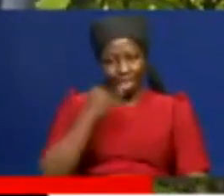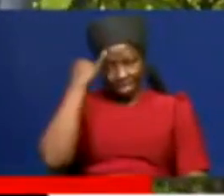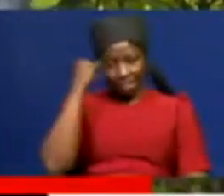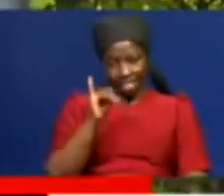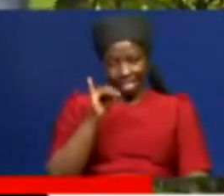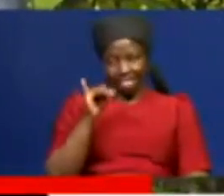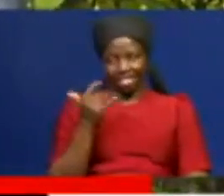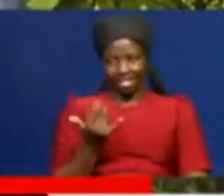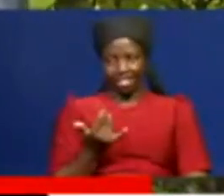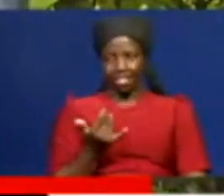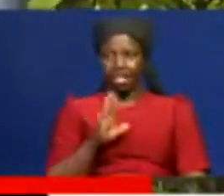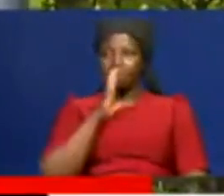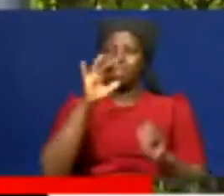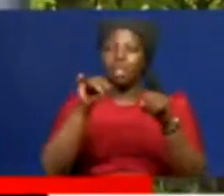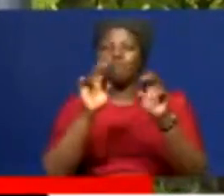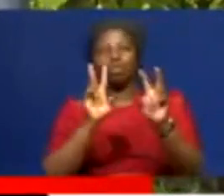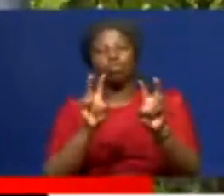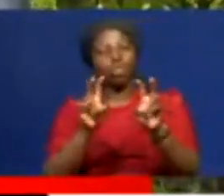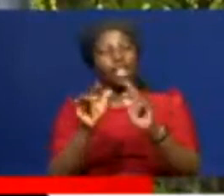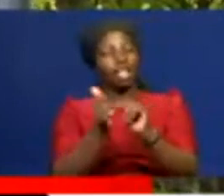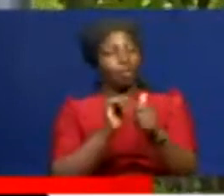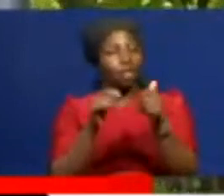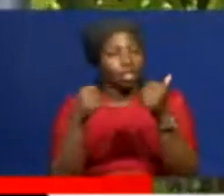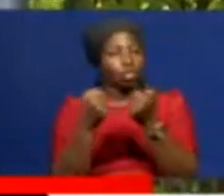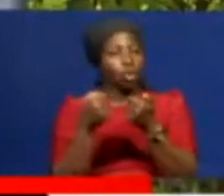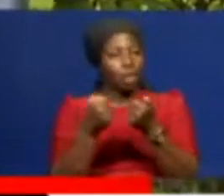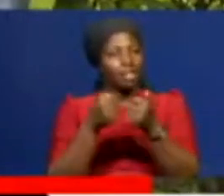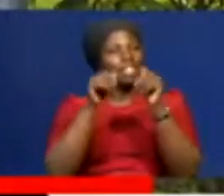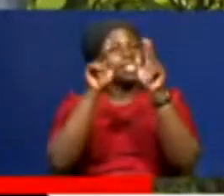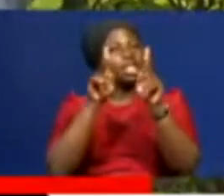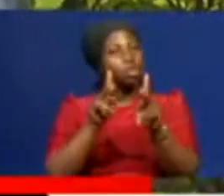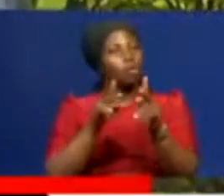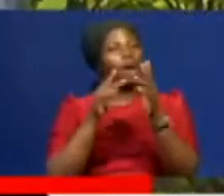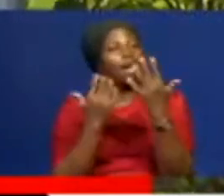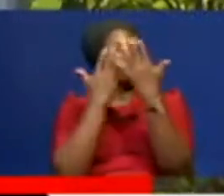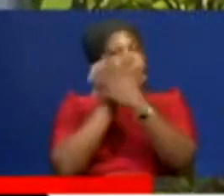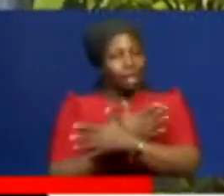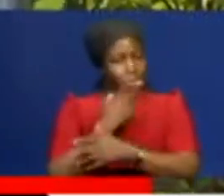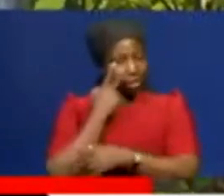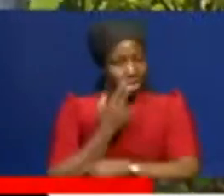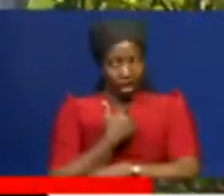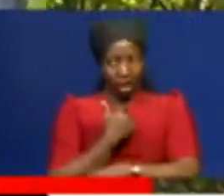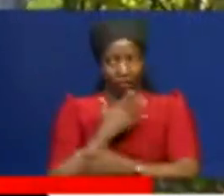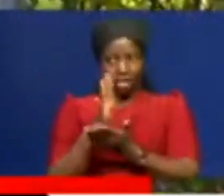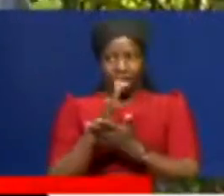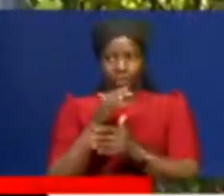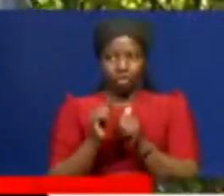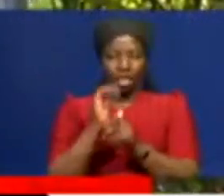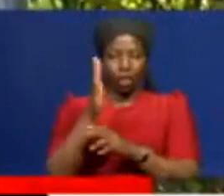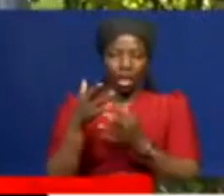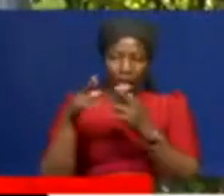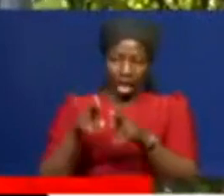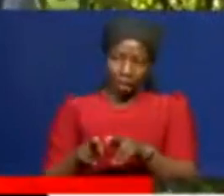picture, being able to watch a sports tournament in Kisumu at night. You see, you mentioned that there is a match that's going to be staged at